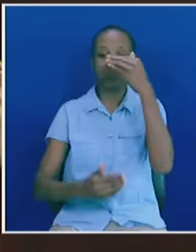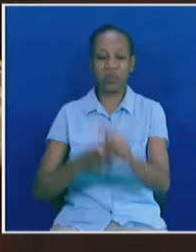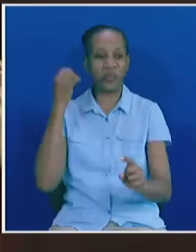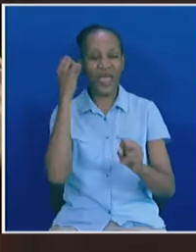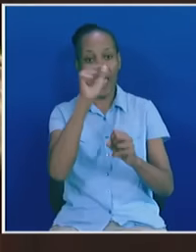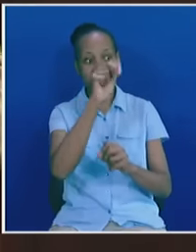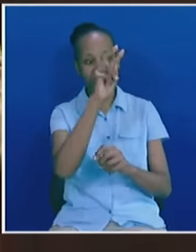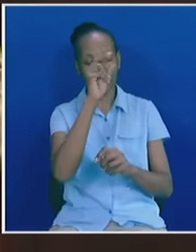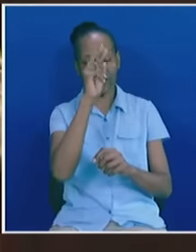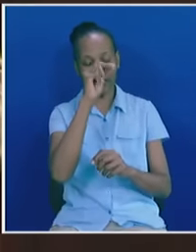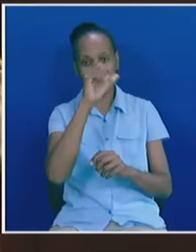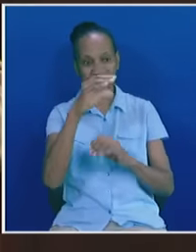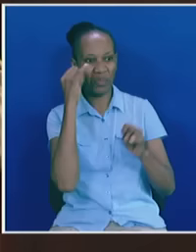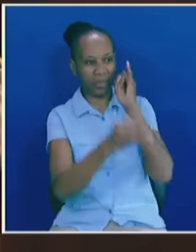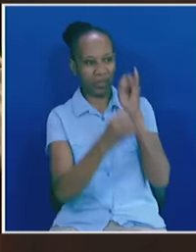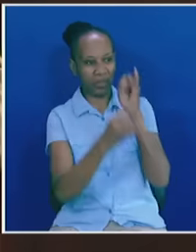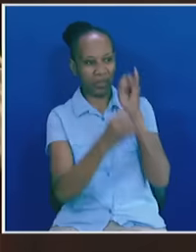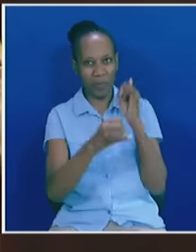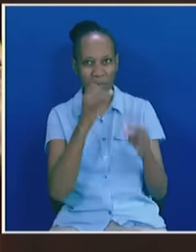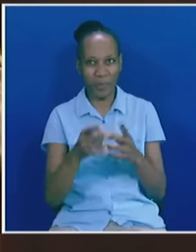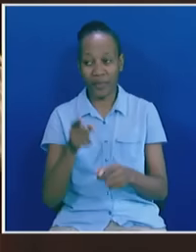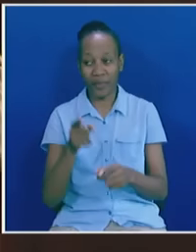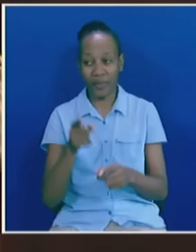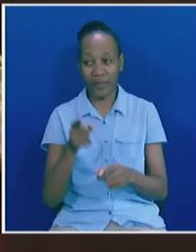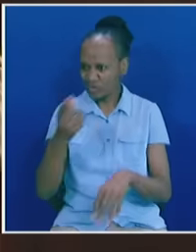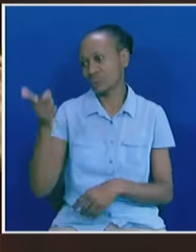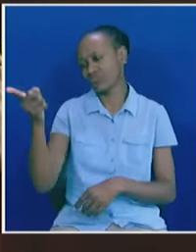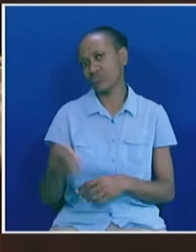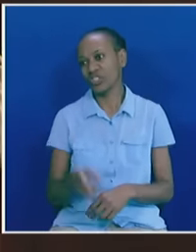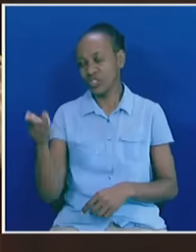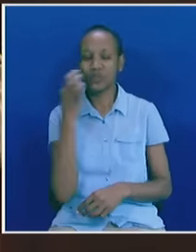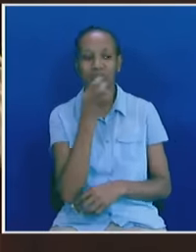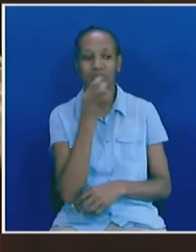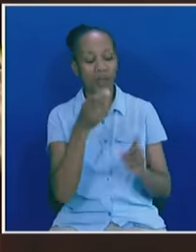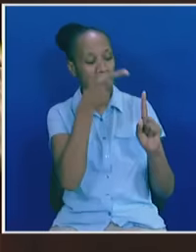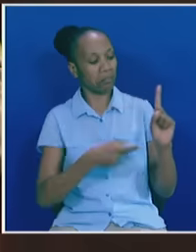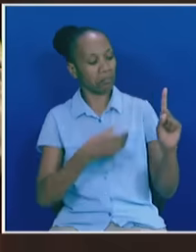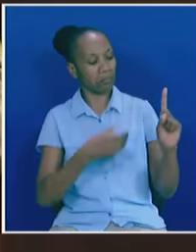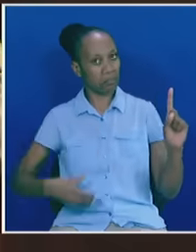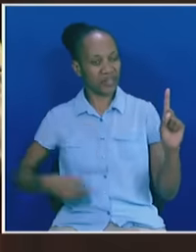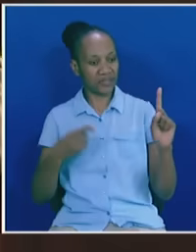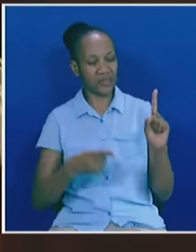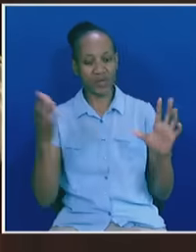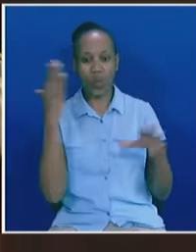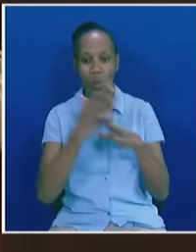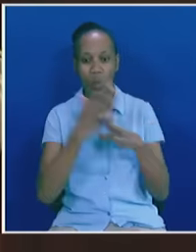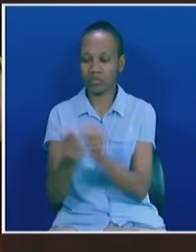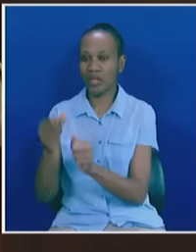the ANC through the president. You are saying the president is in business with the